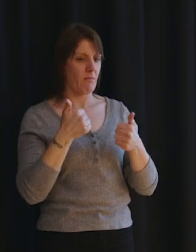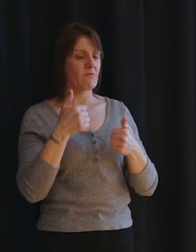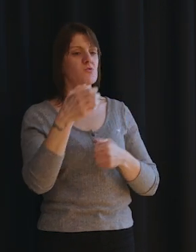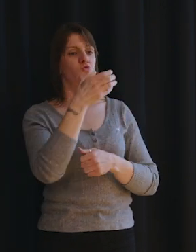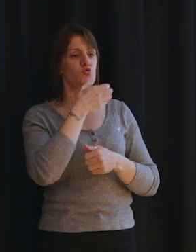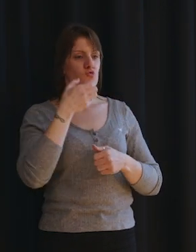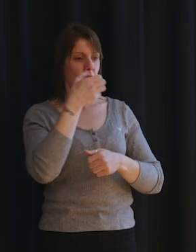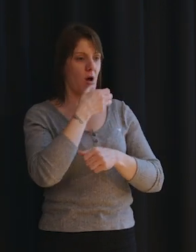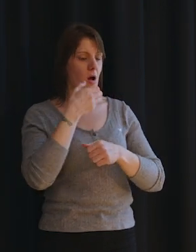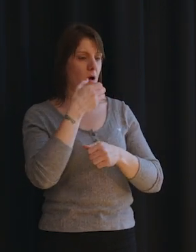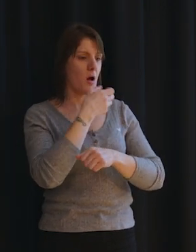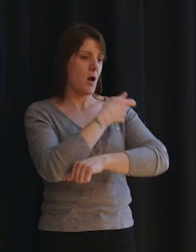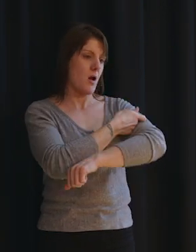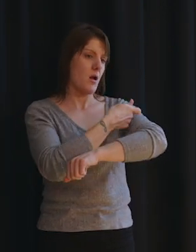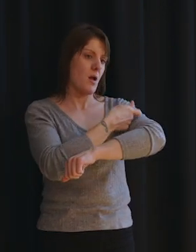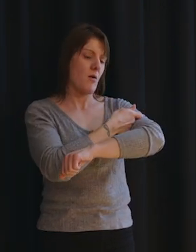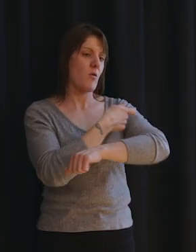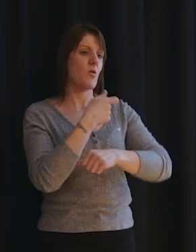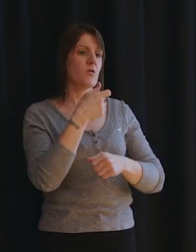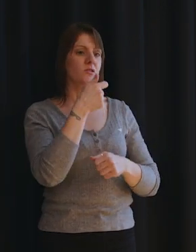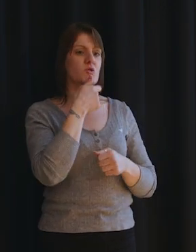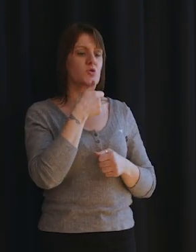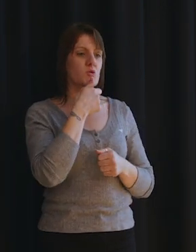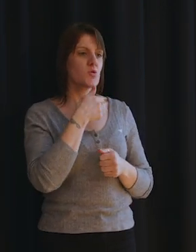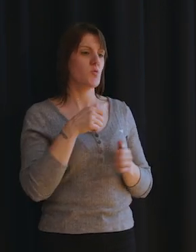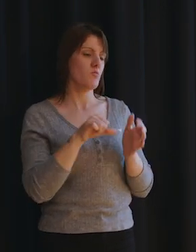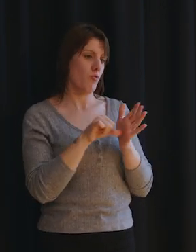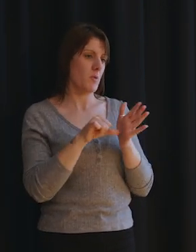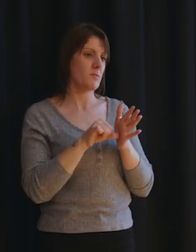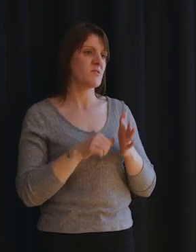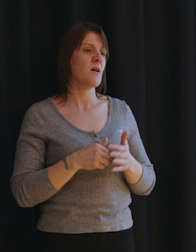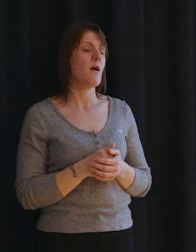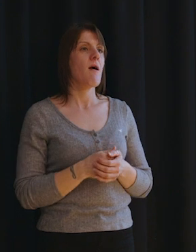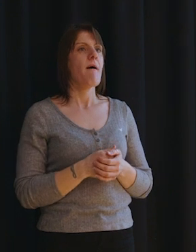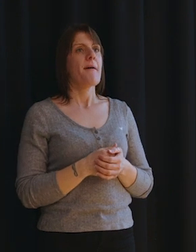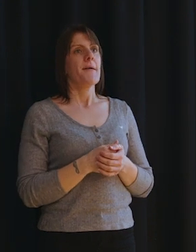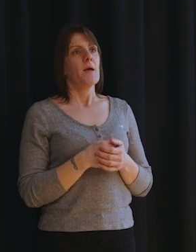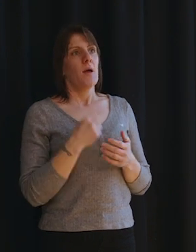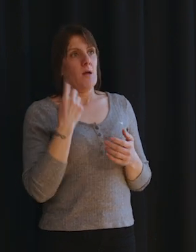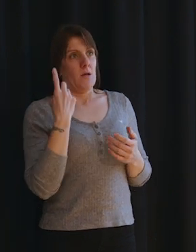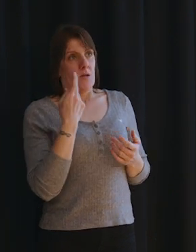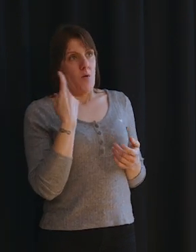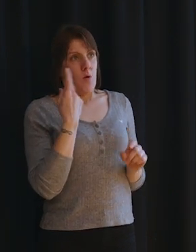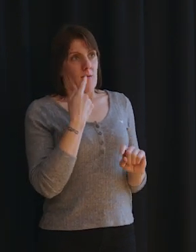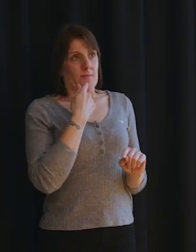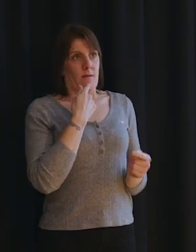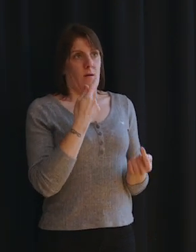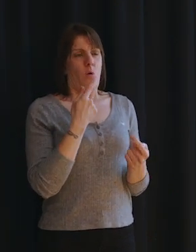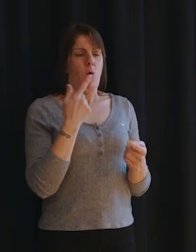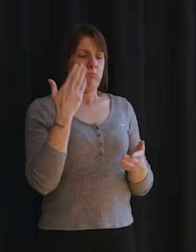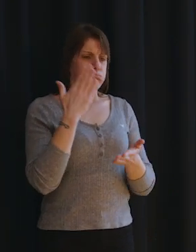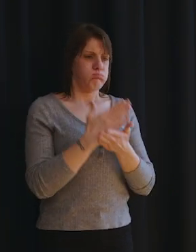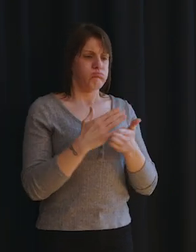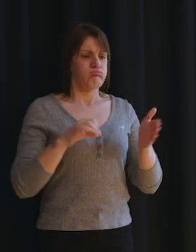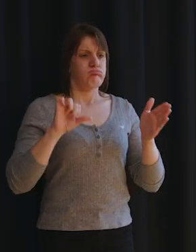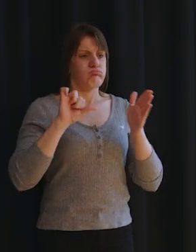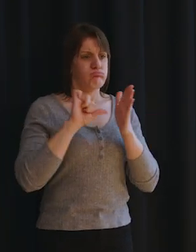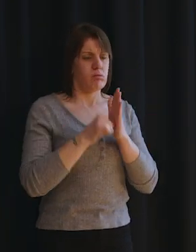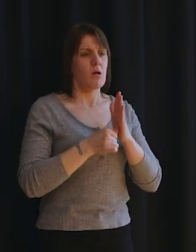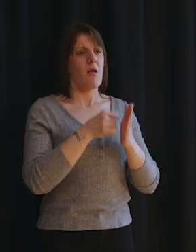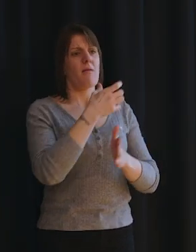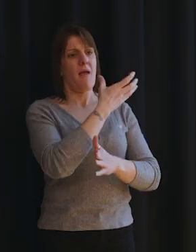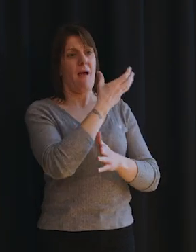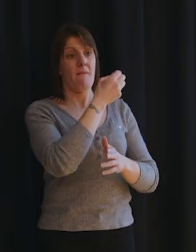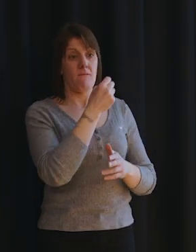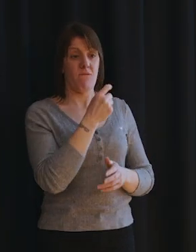Now, I listened to the talk about ADHD, and someone made a point of it's really hard when people have co-occurring conditions is to be